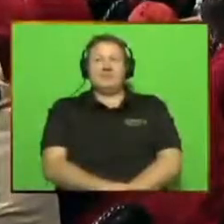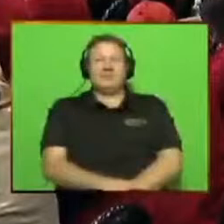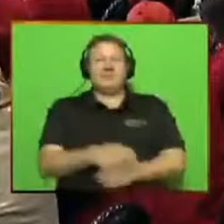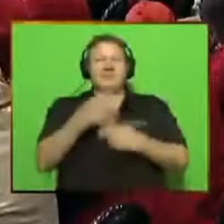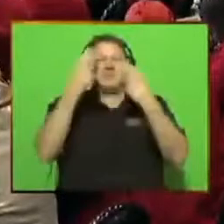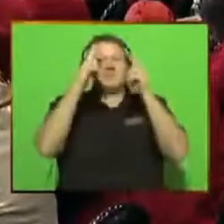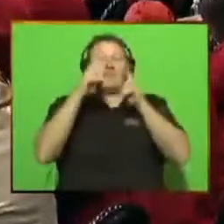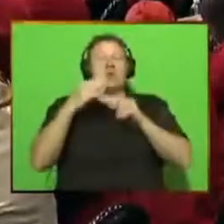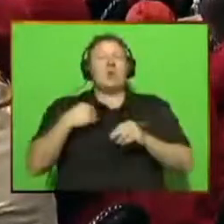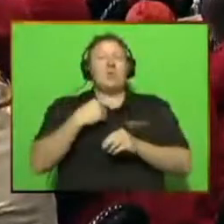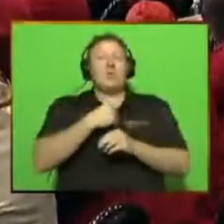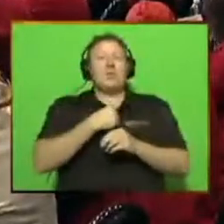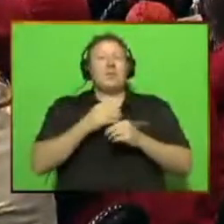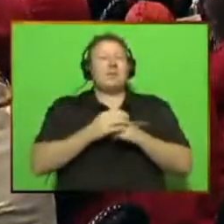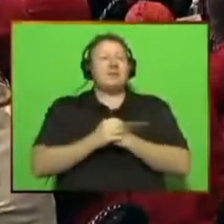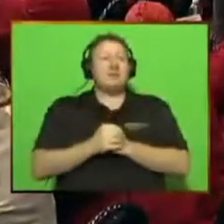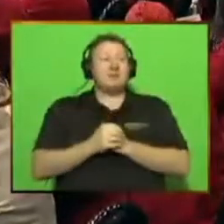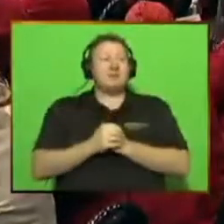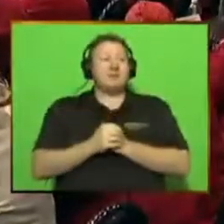Honorable members,